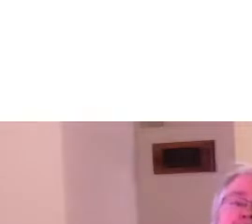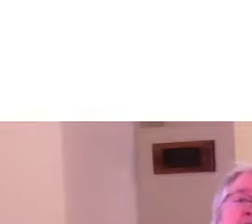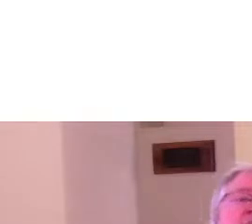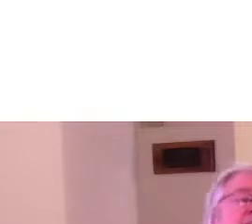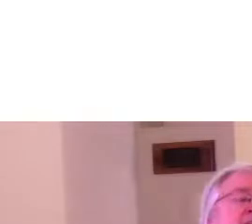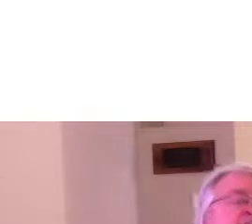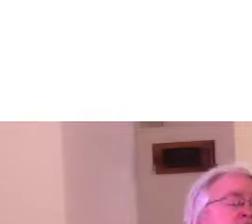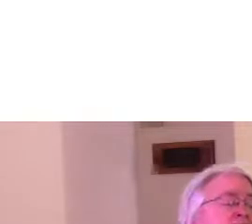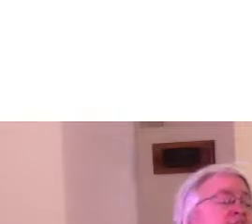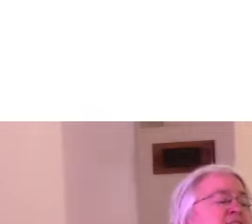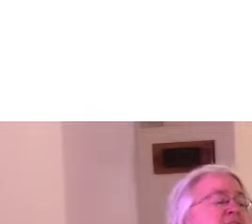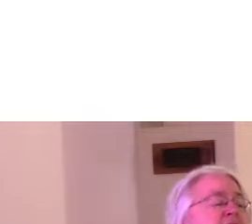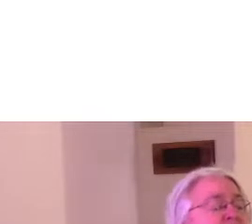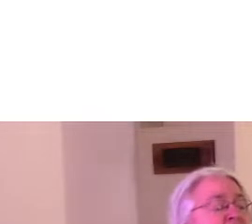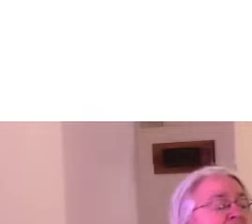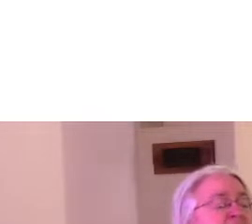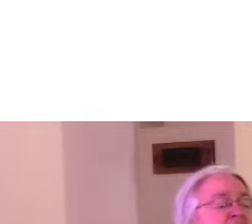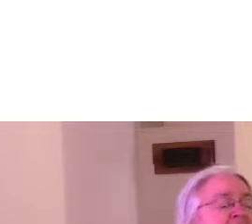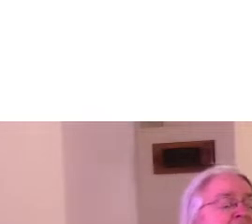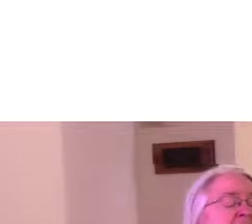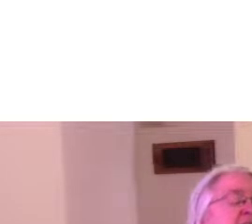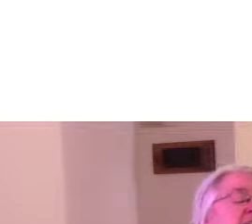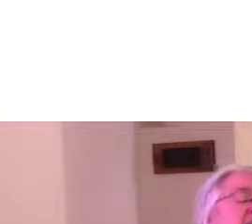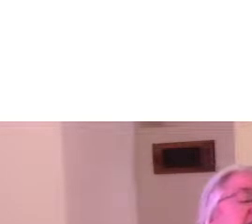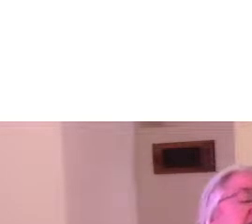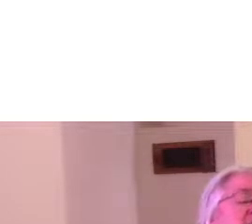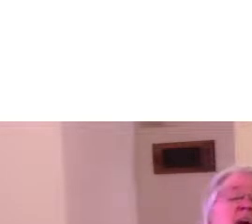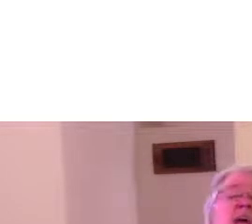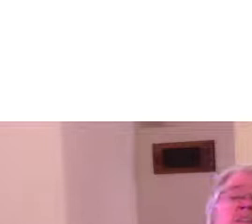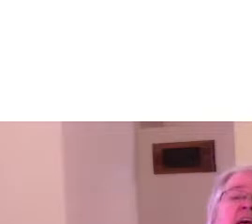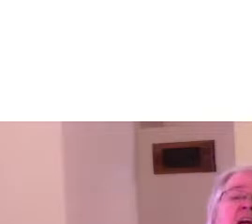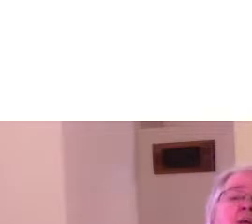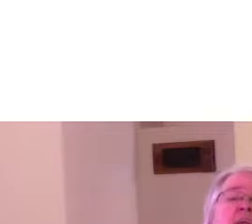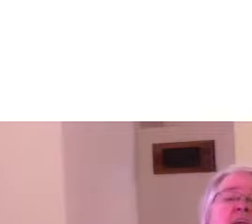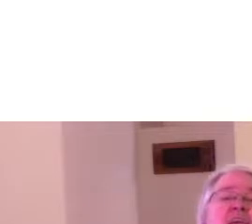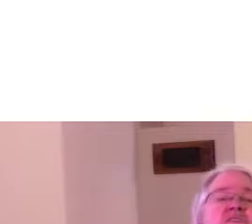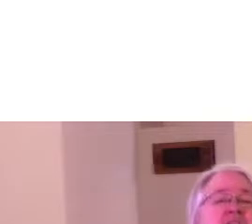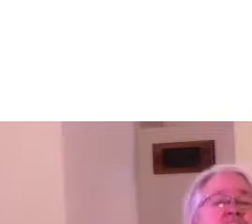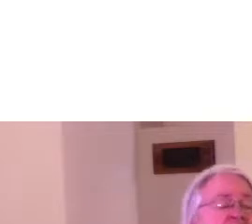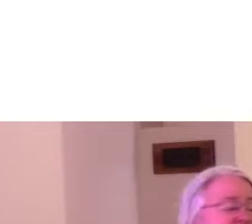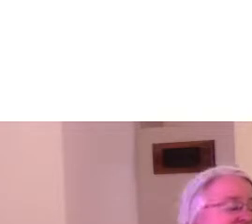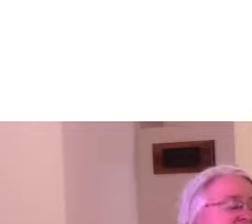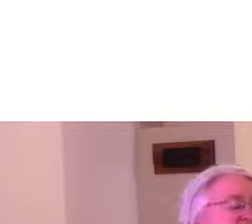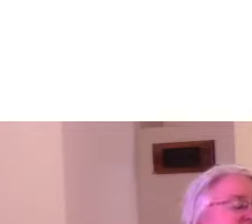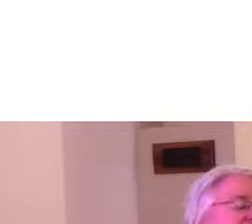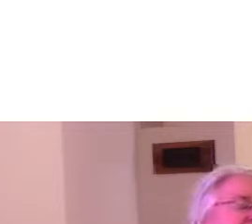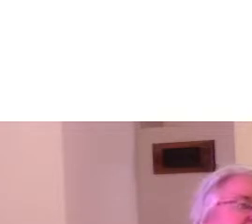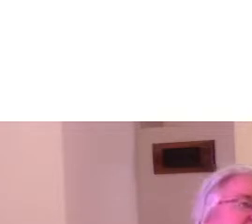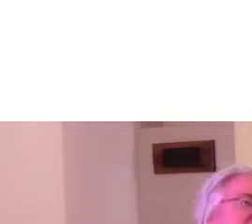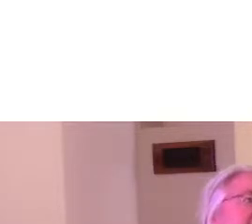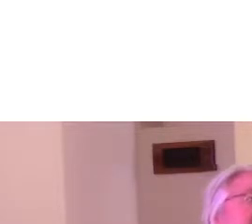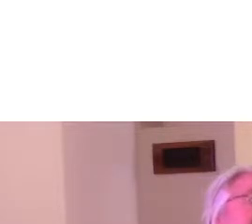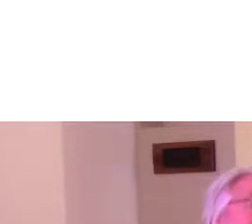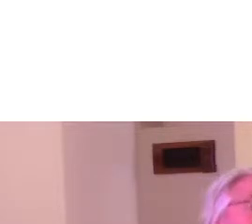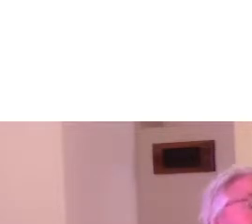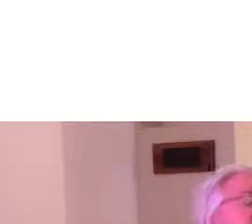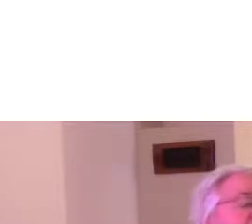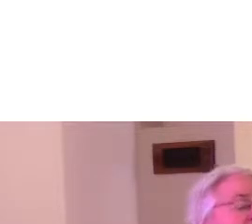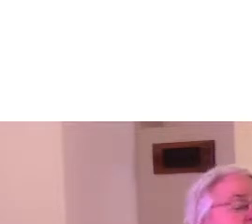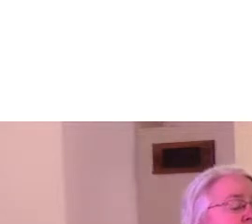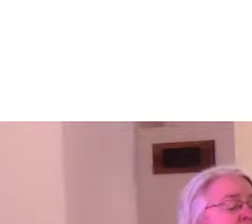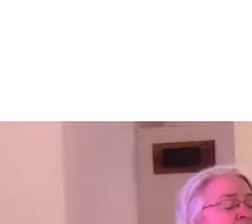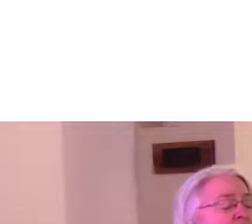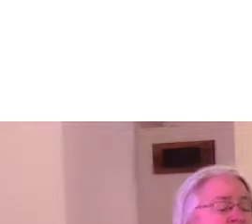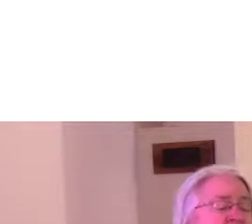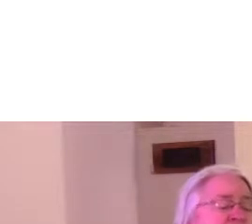bound. There'll be justice in that land. There'll be justice in that land.